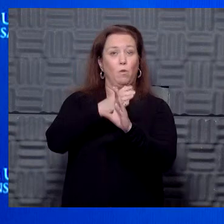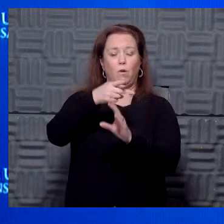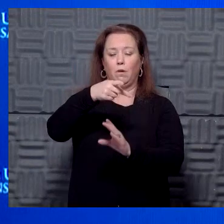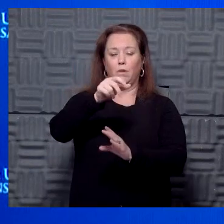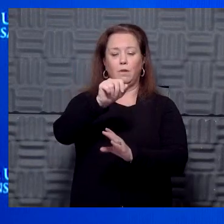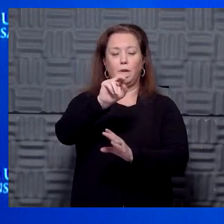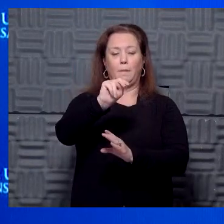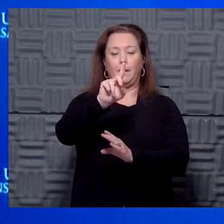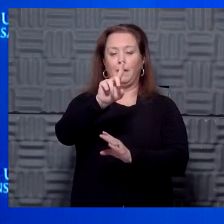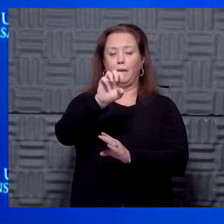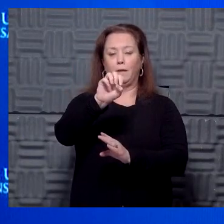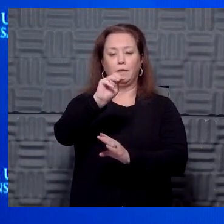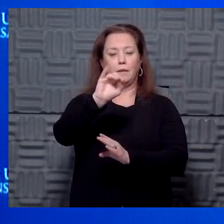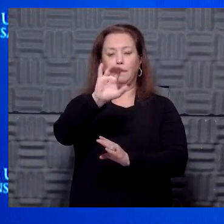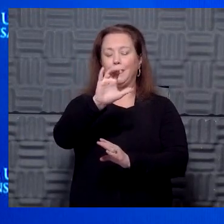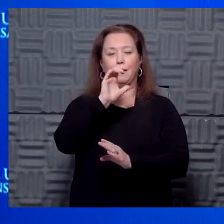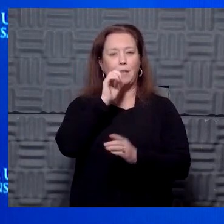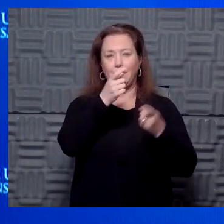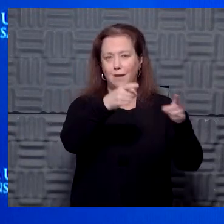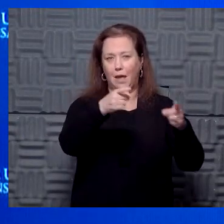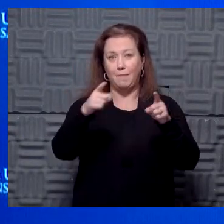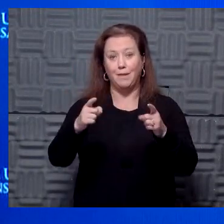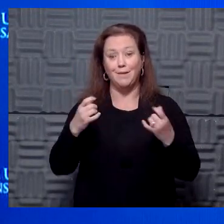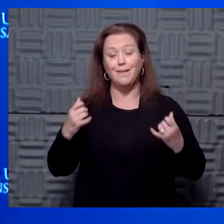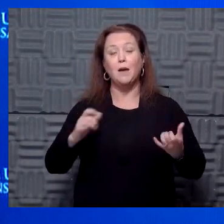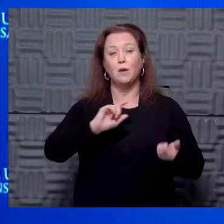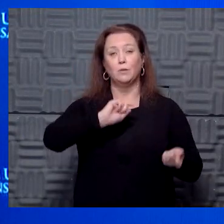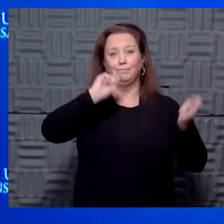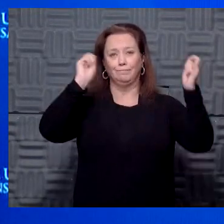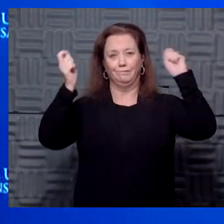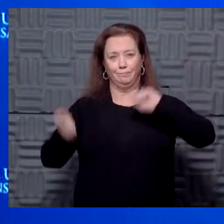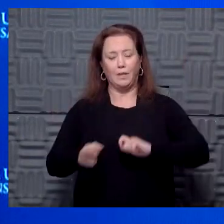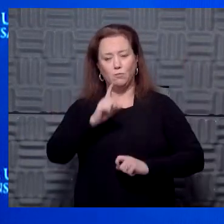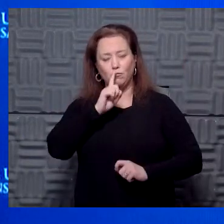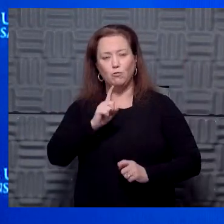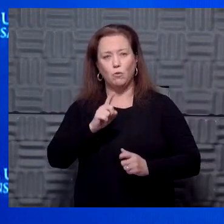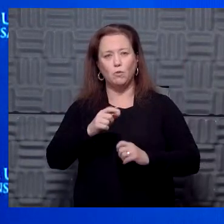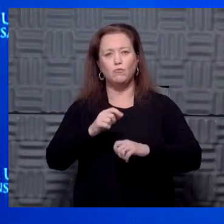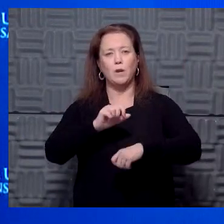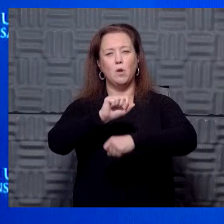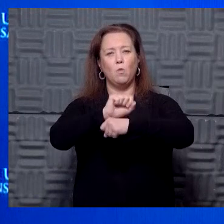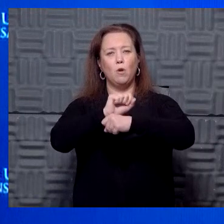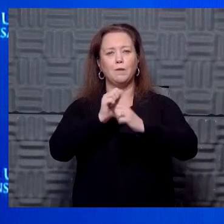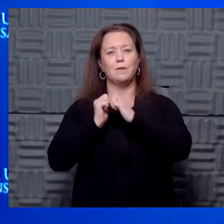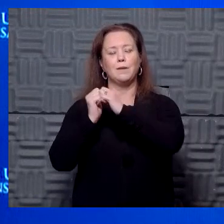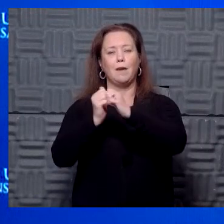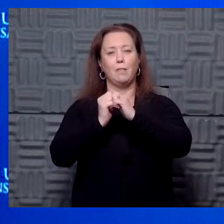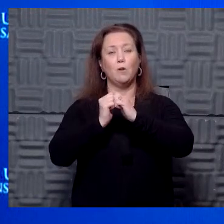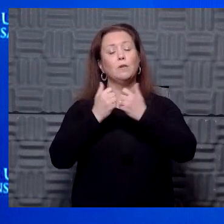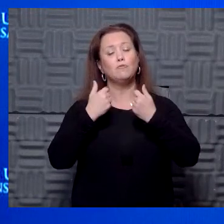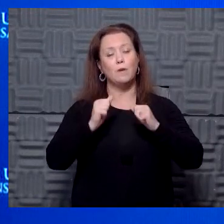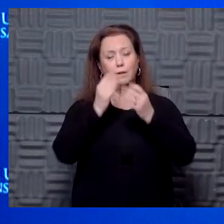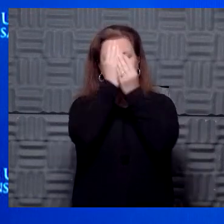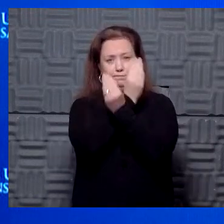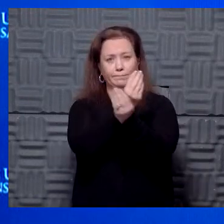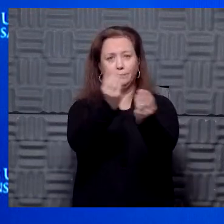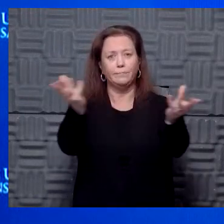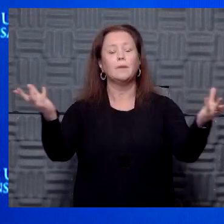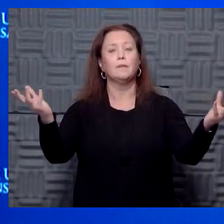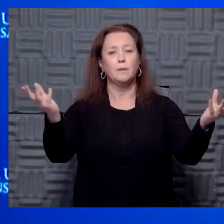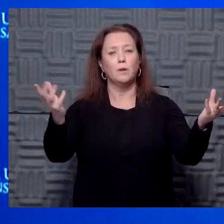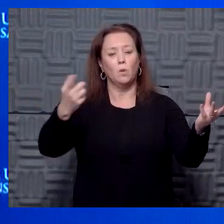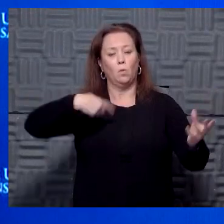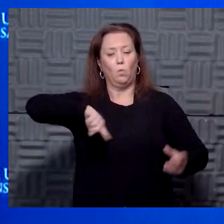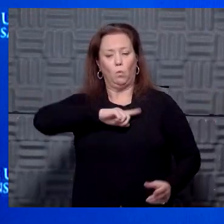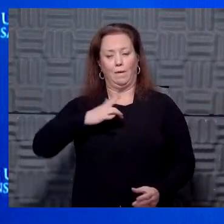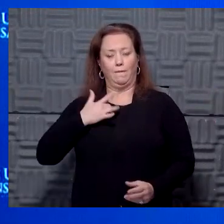have been true. And now it is true. And we're all trying to do the same thing. We're trying to pass along information that we